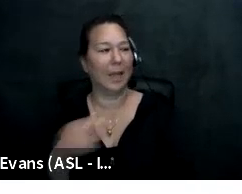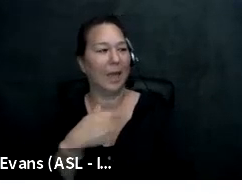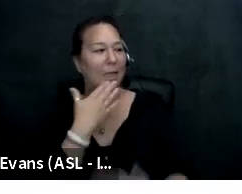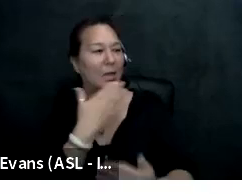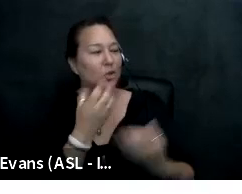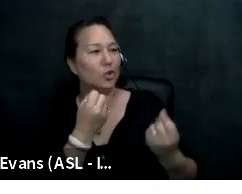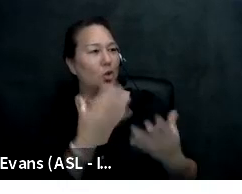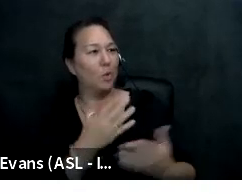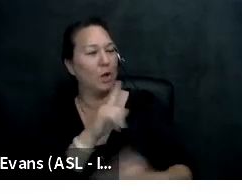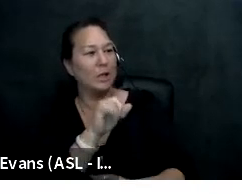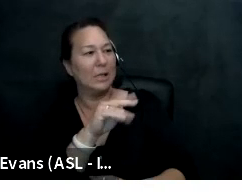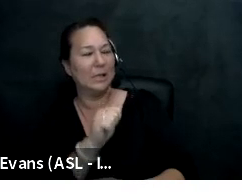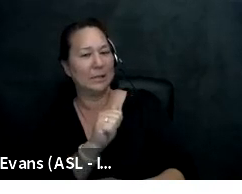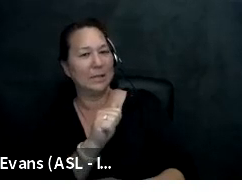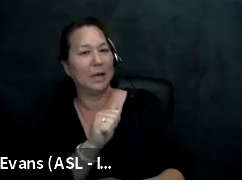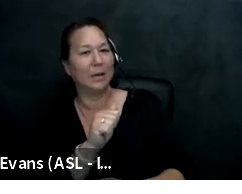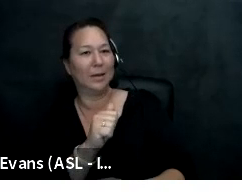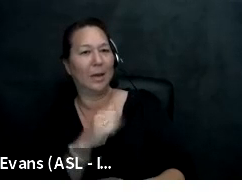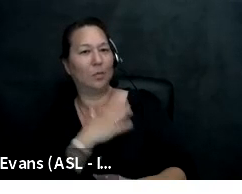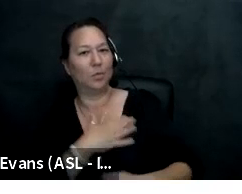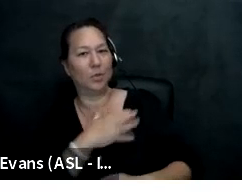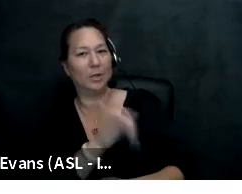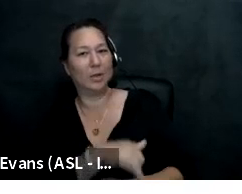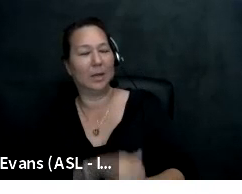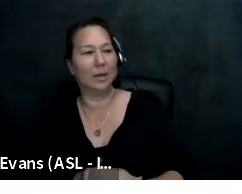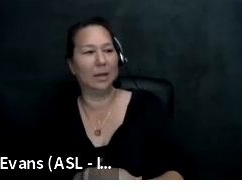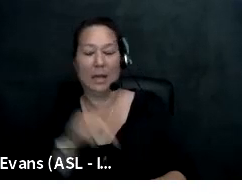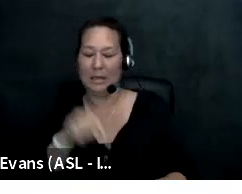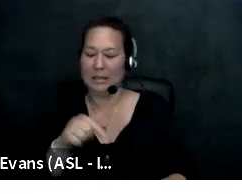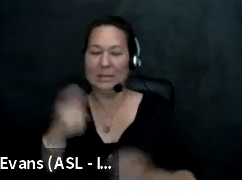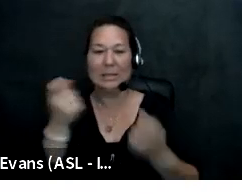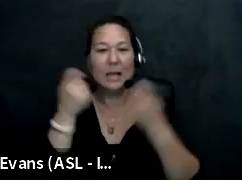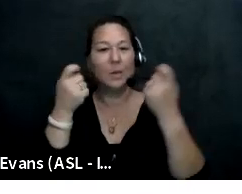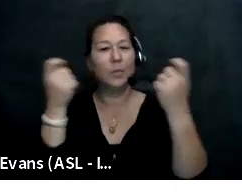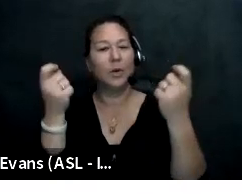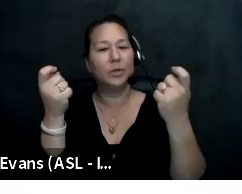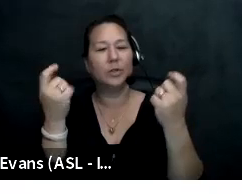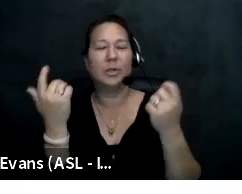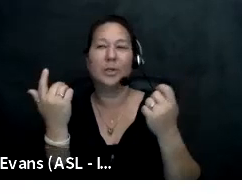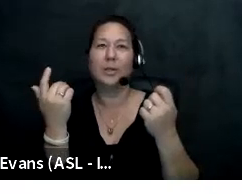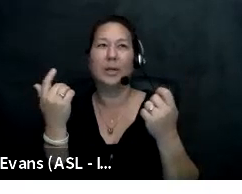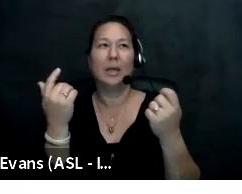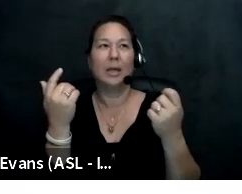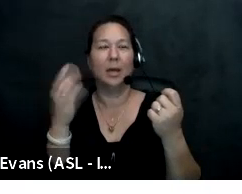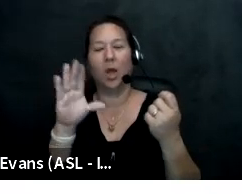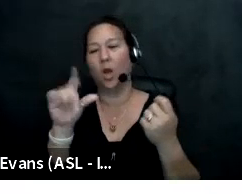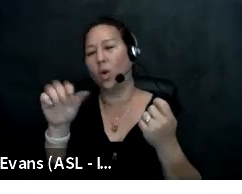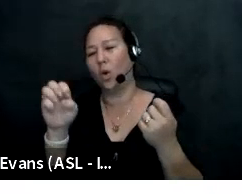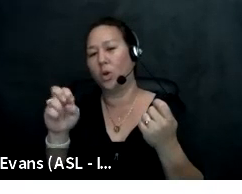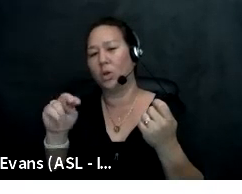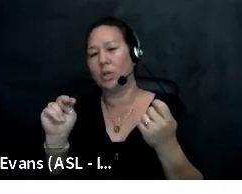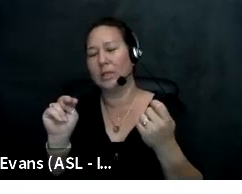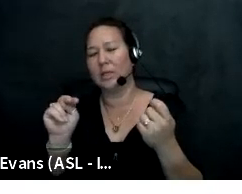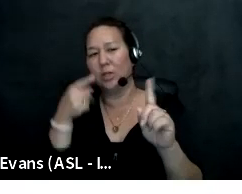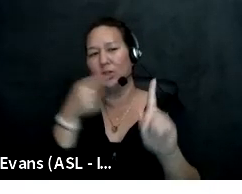that. And to your point, while this is a celebration, and to Colleen's point that